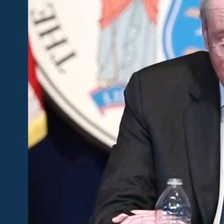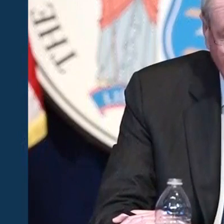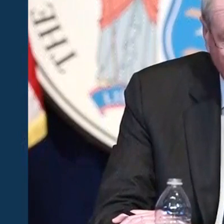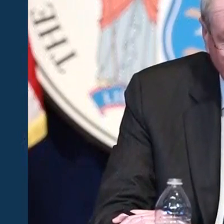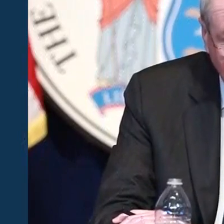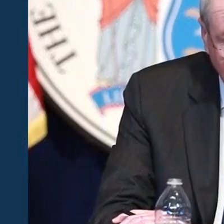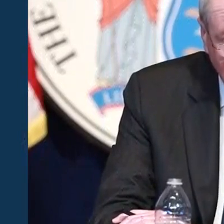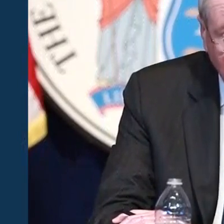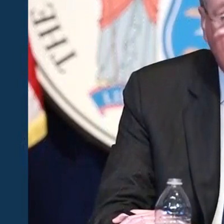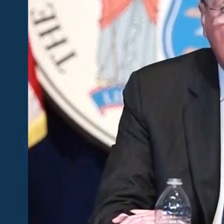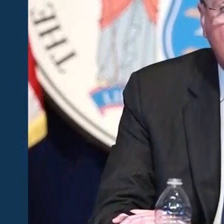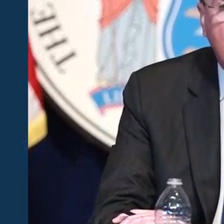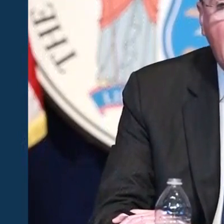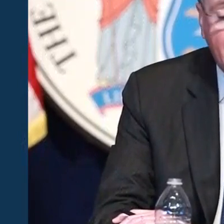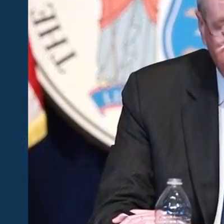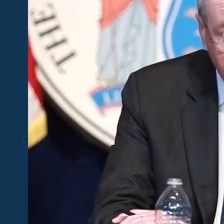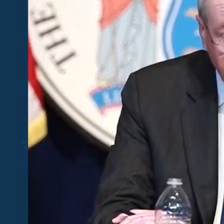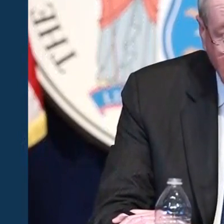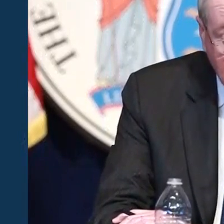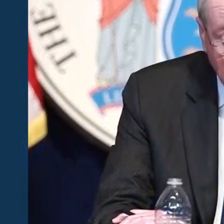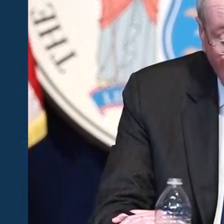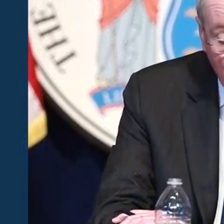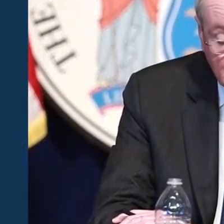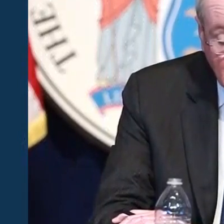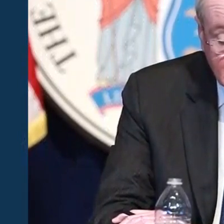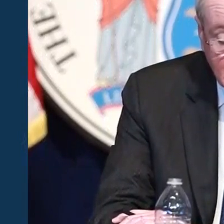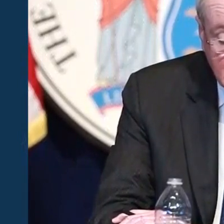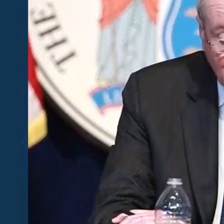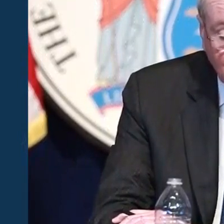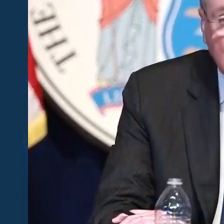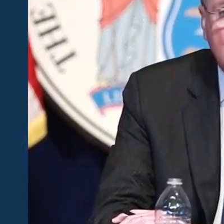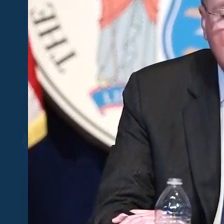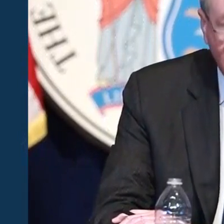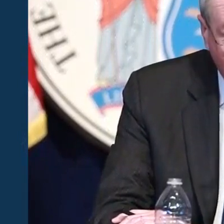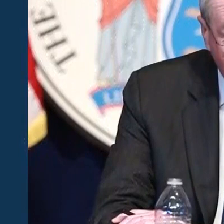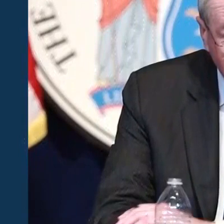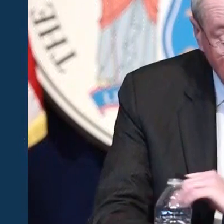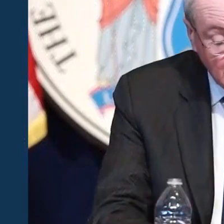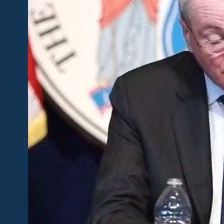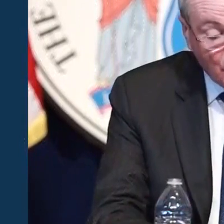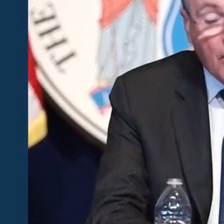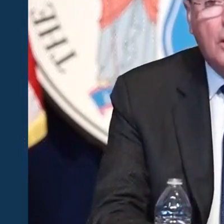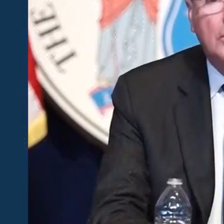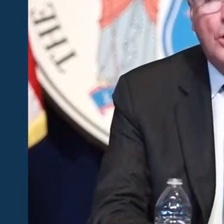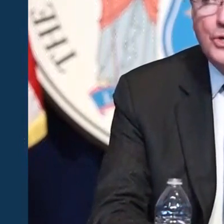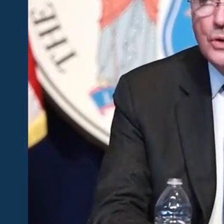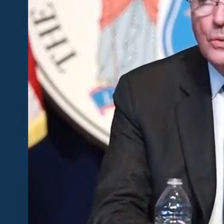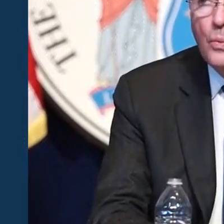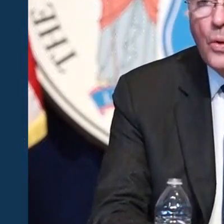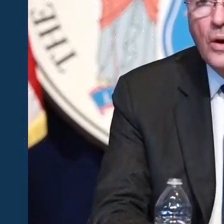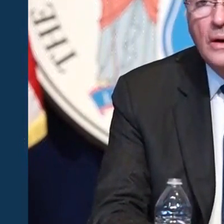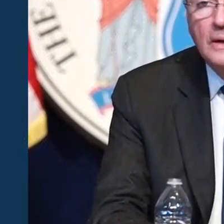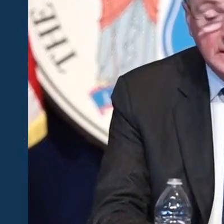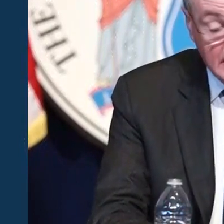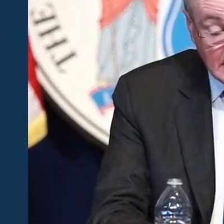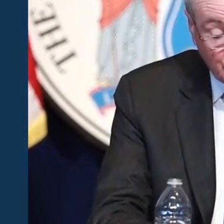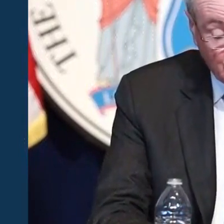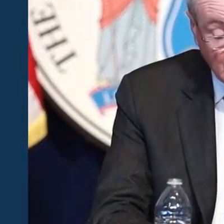their families. Their successful battle against COVID-19 gives us continual hope for our larger